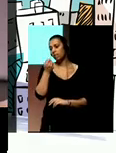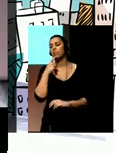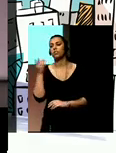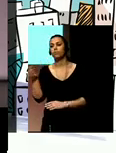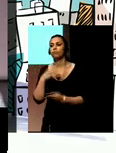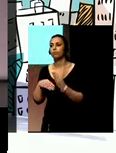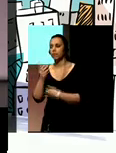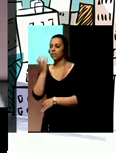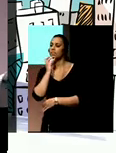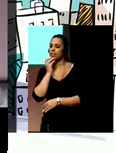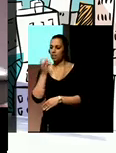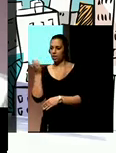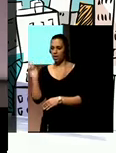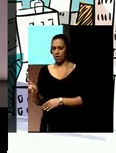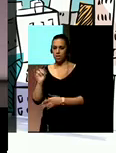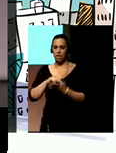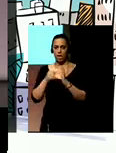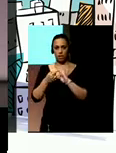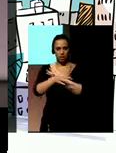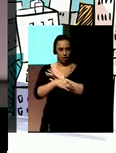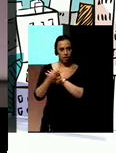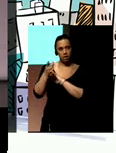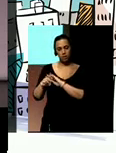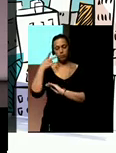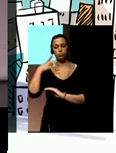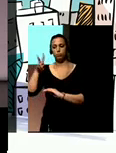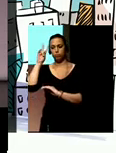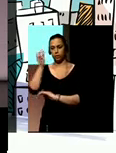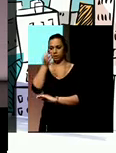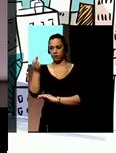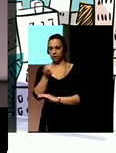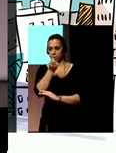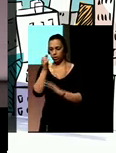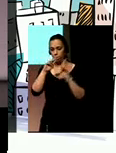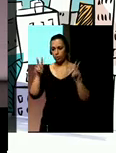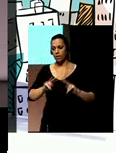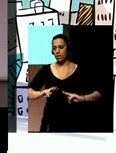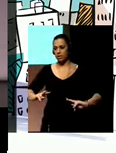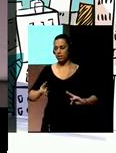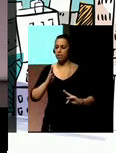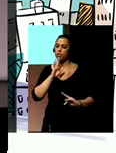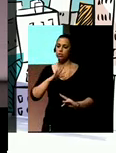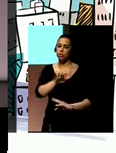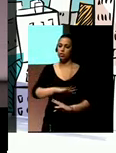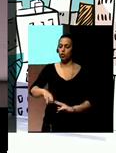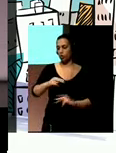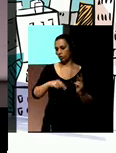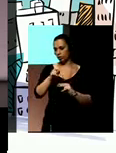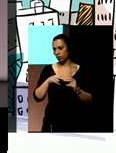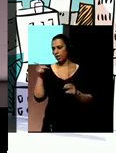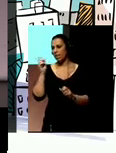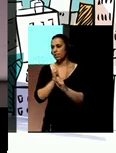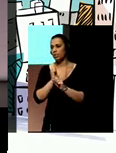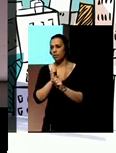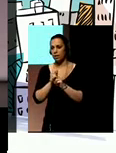Papamichail from Greece. She's an architect and expertise counselor about the built